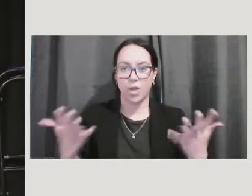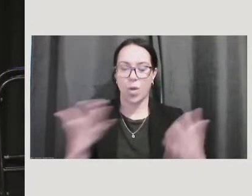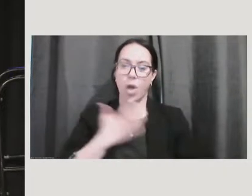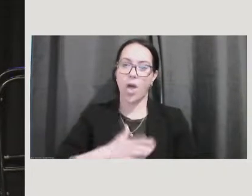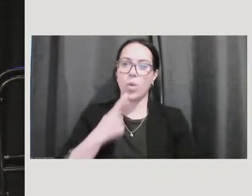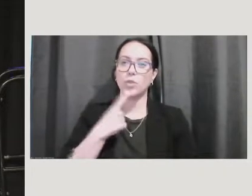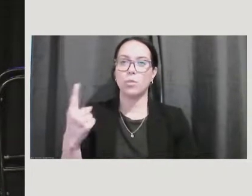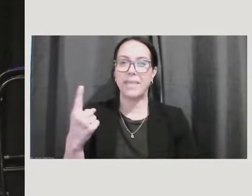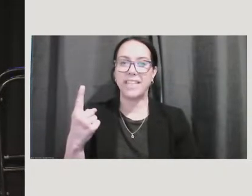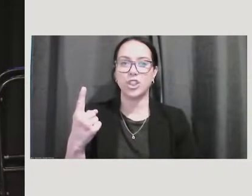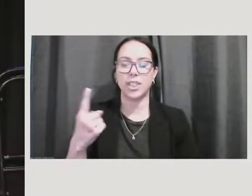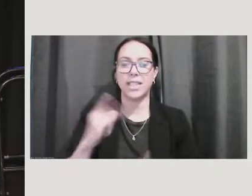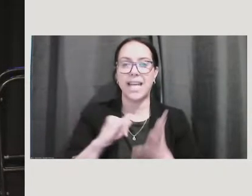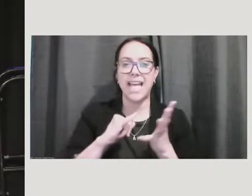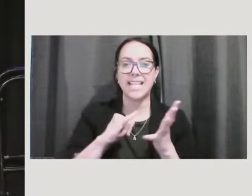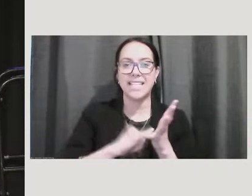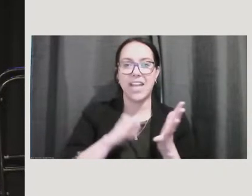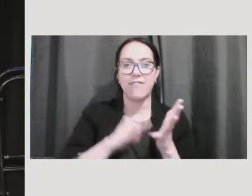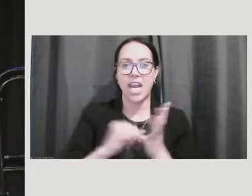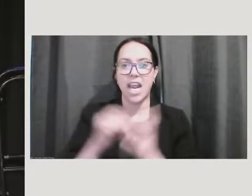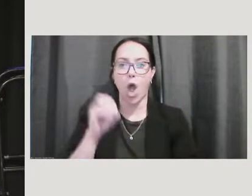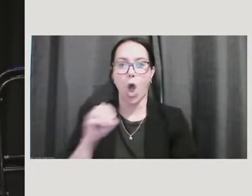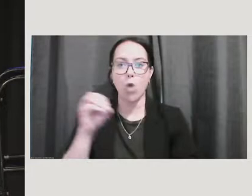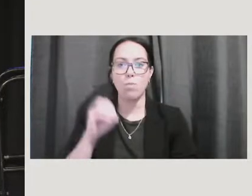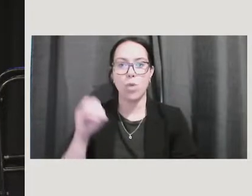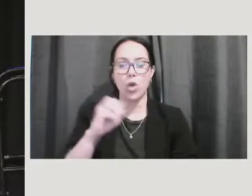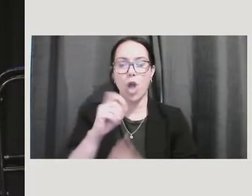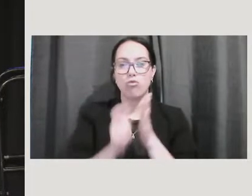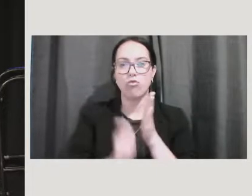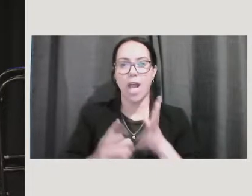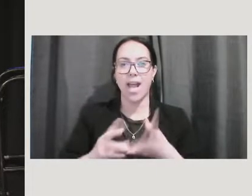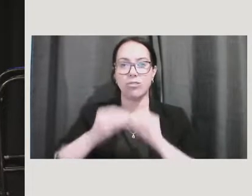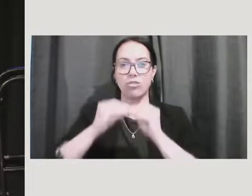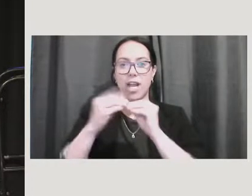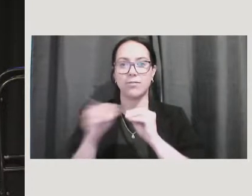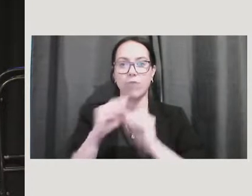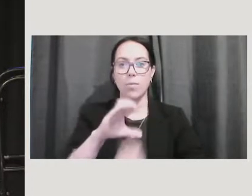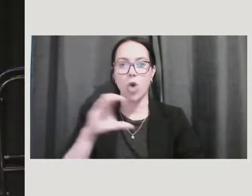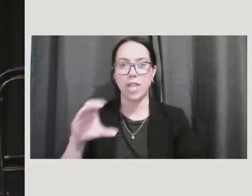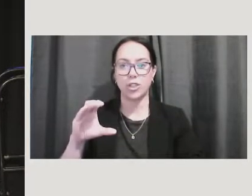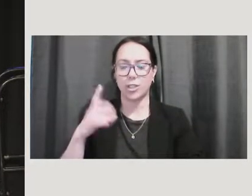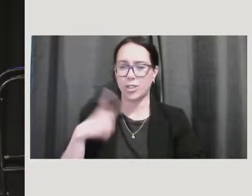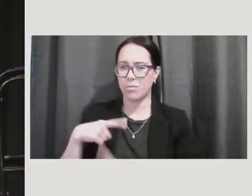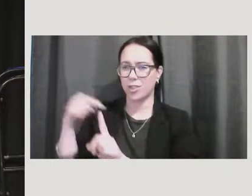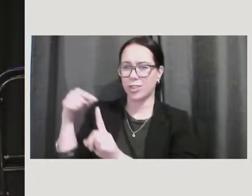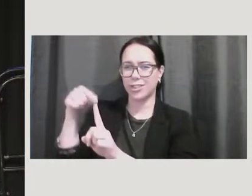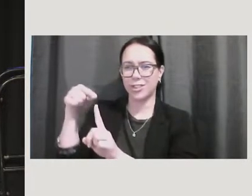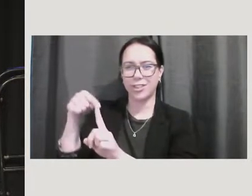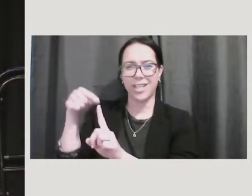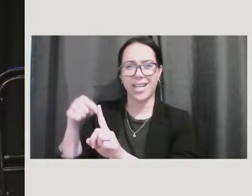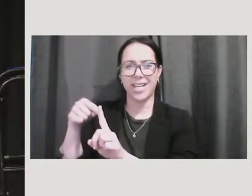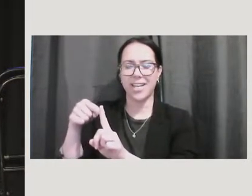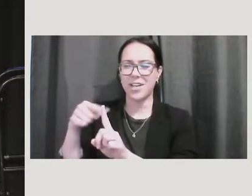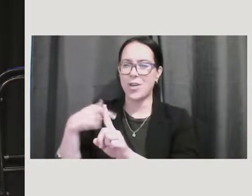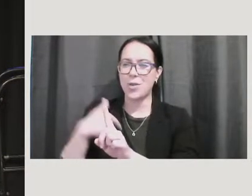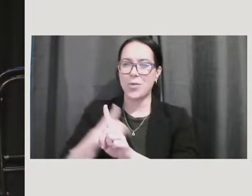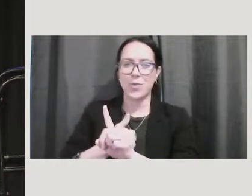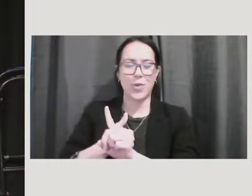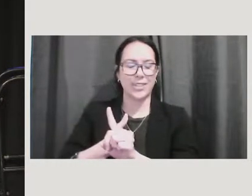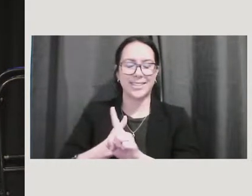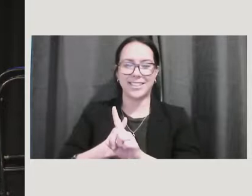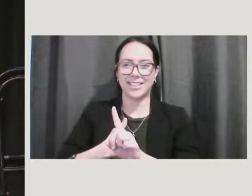Stephanie oberg a writer curator from Christchurch because she like many others was particularly fierce in